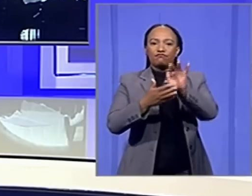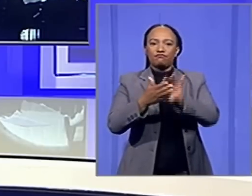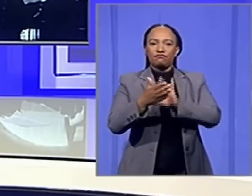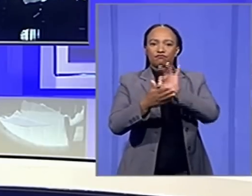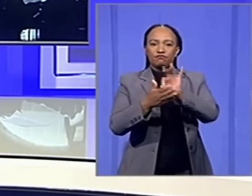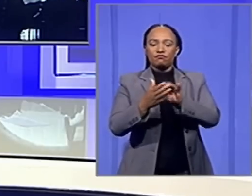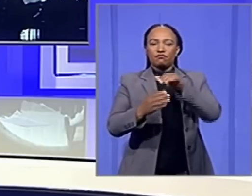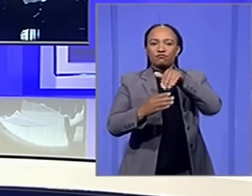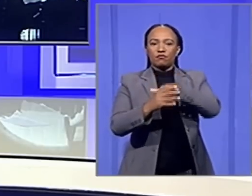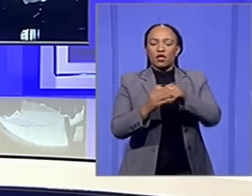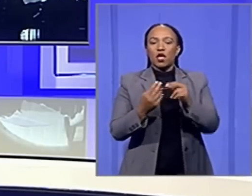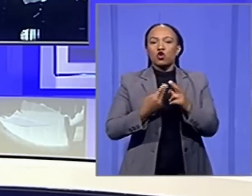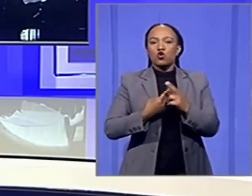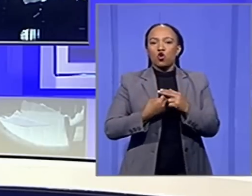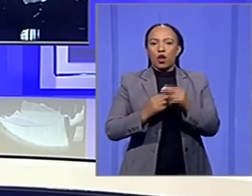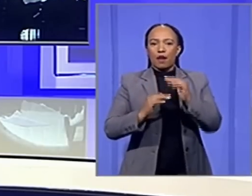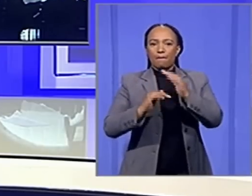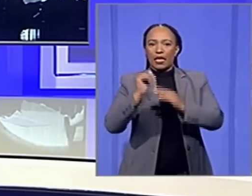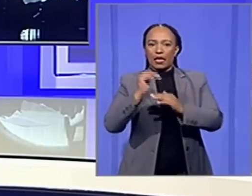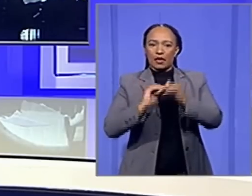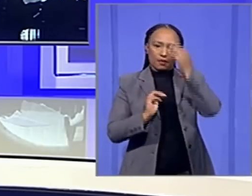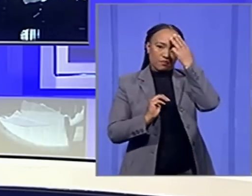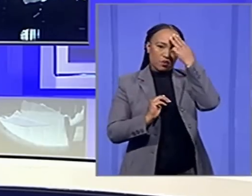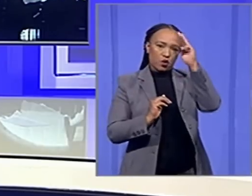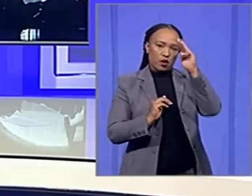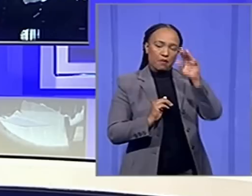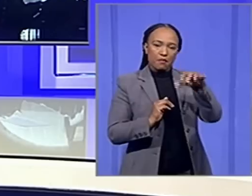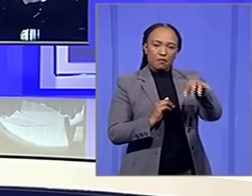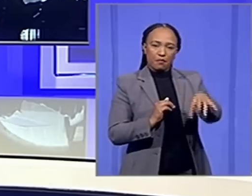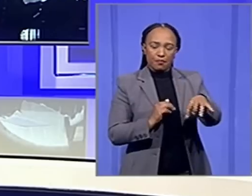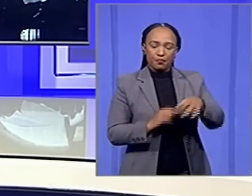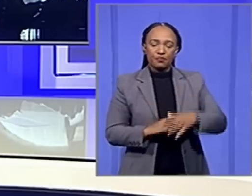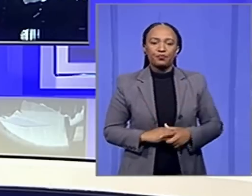tsa naha a le Union Buildings Pretoria